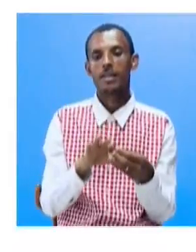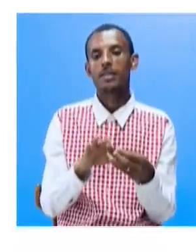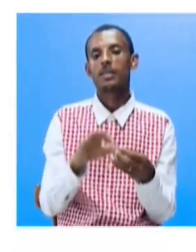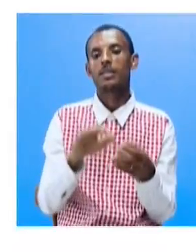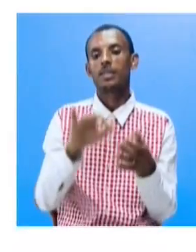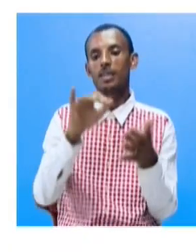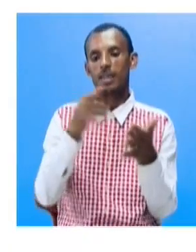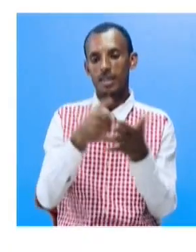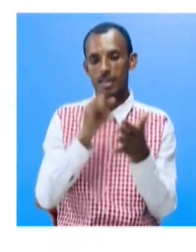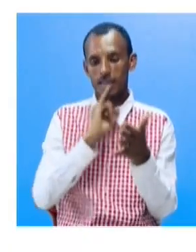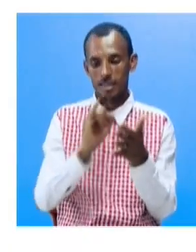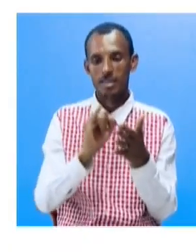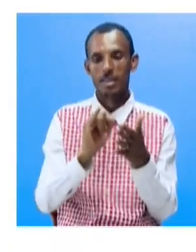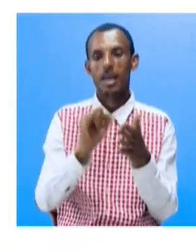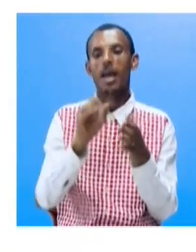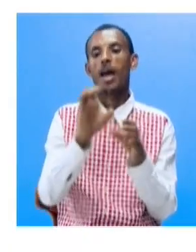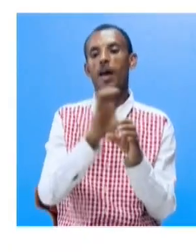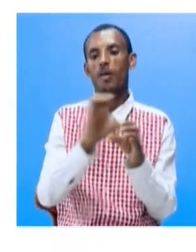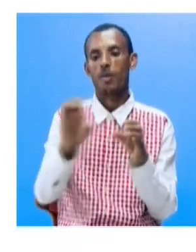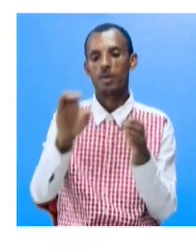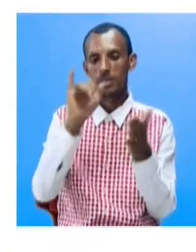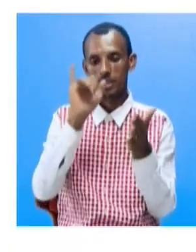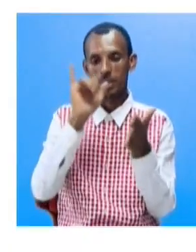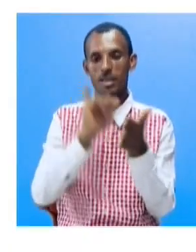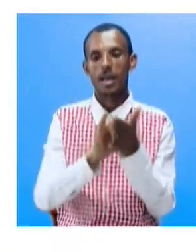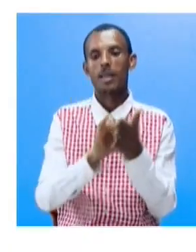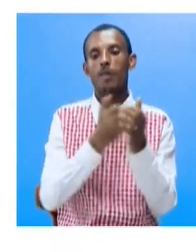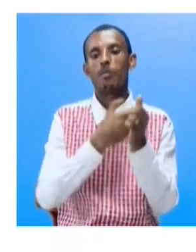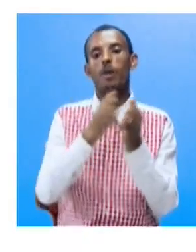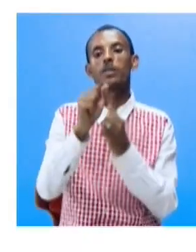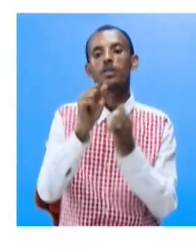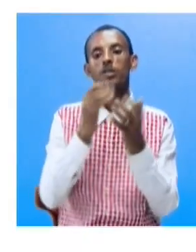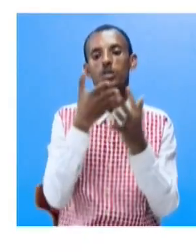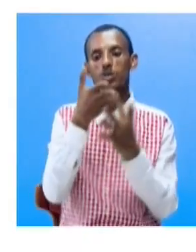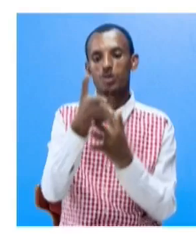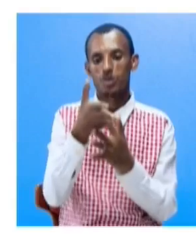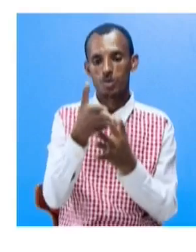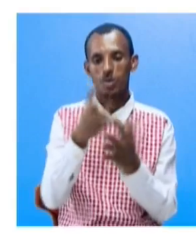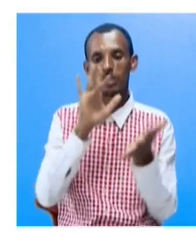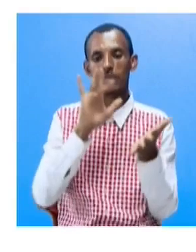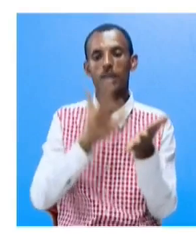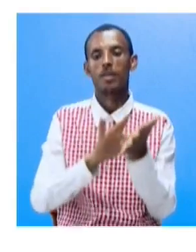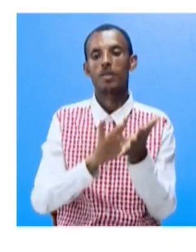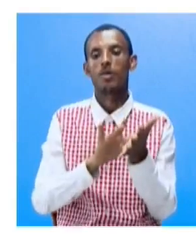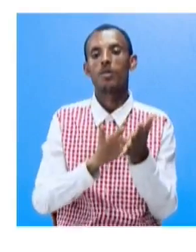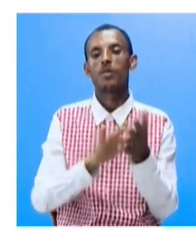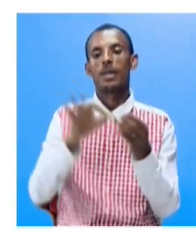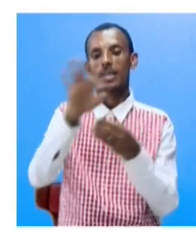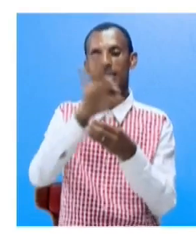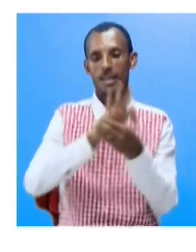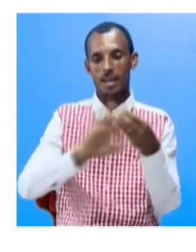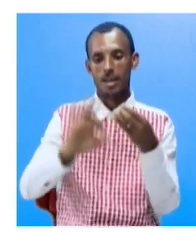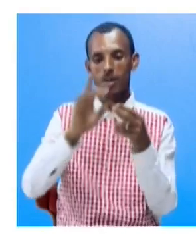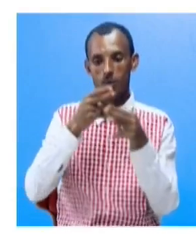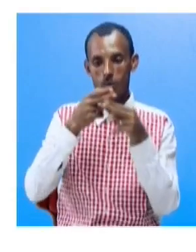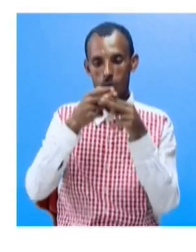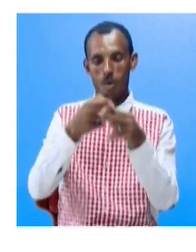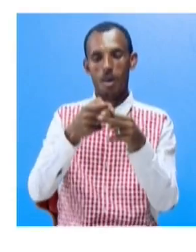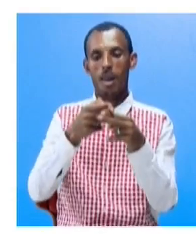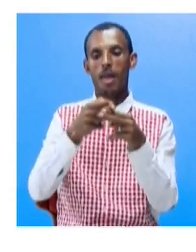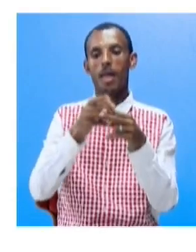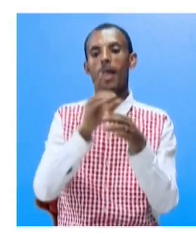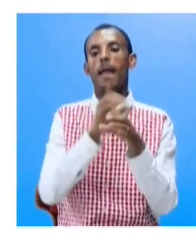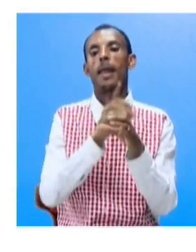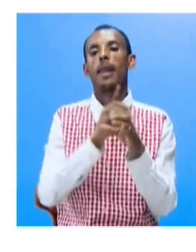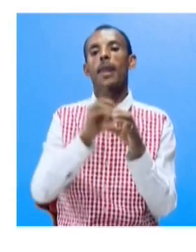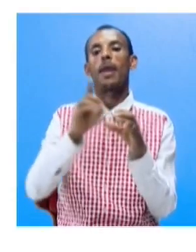that passes through the center of the circle, we call it this is a diameter. CD is a